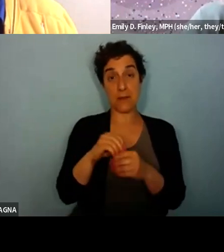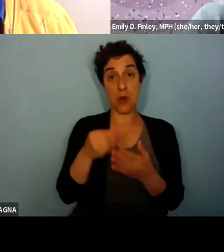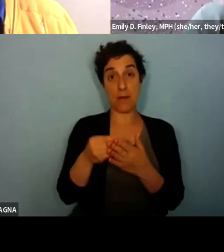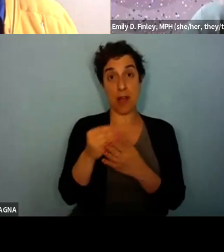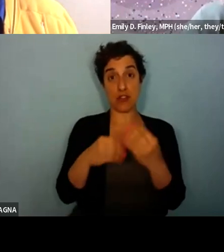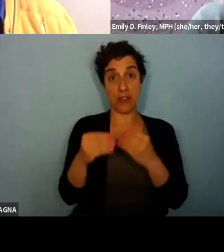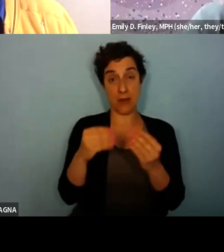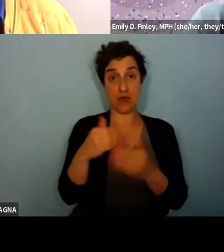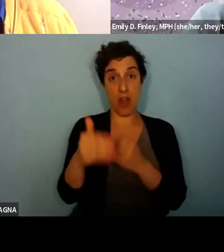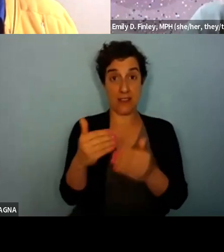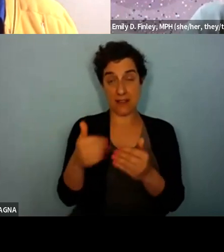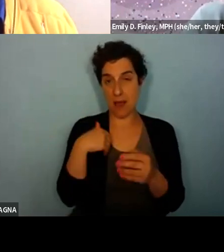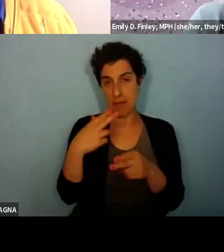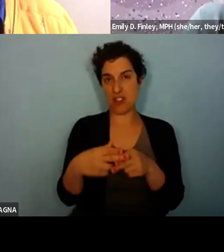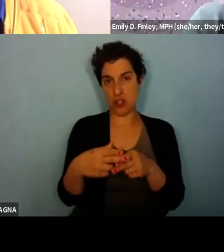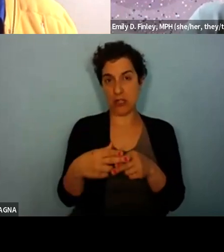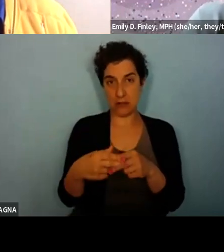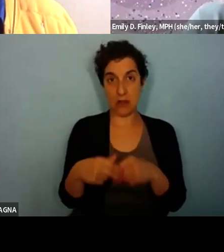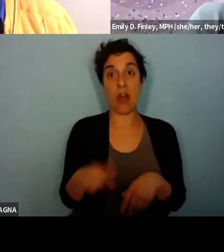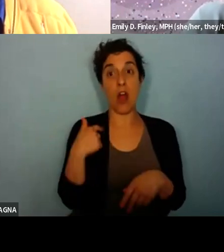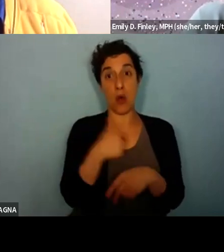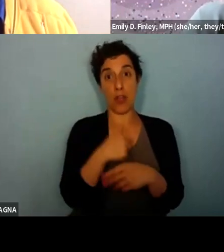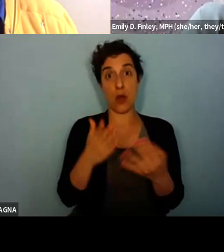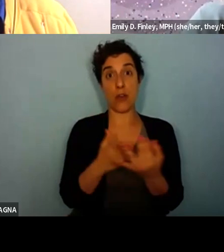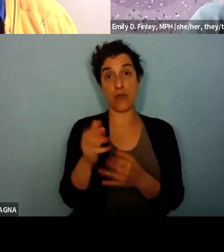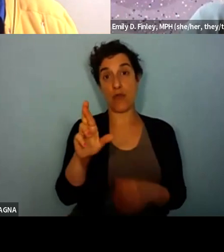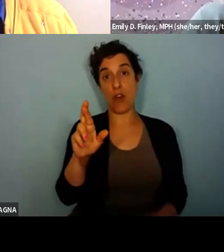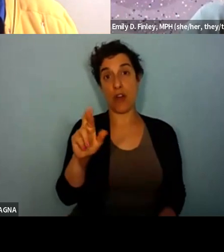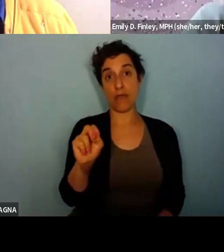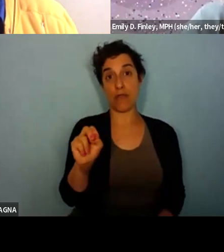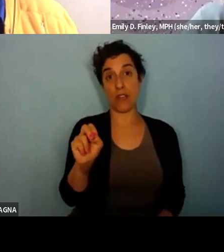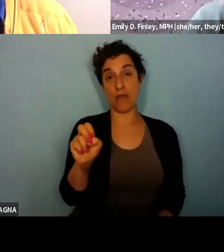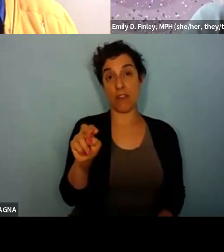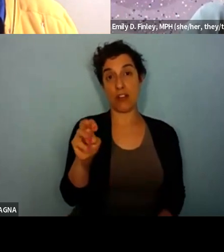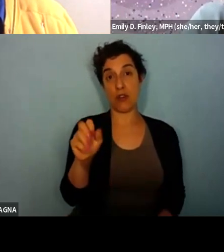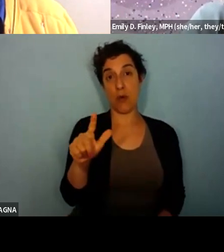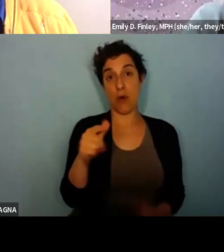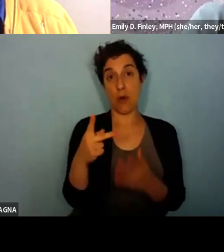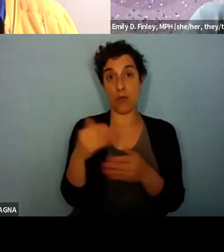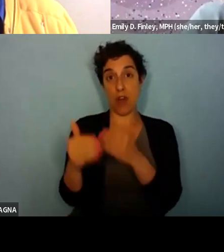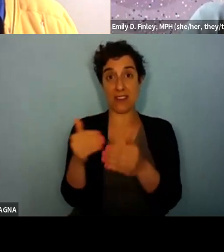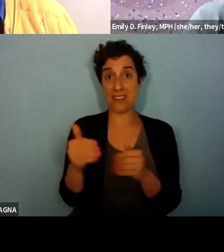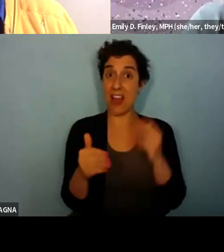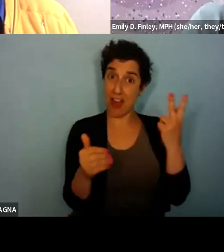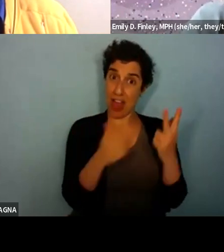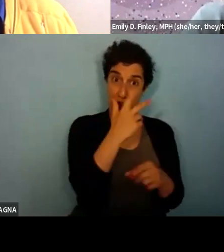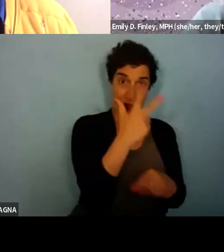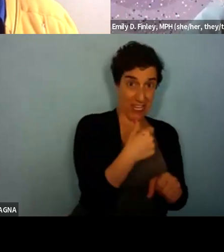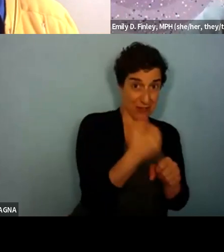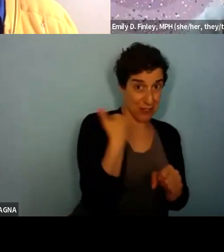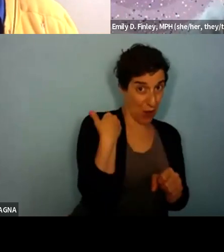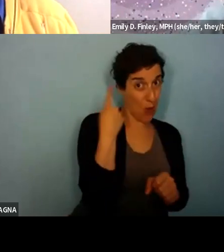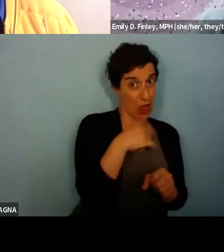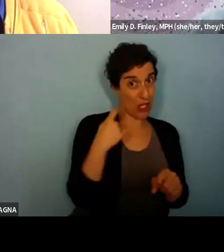that I mentioned at the beginning, that we're going through a renewal process, that our budget 3 years ago looks different than our budget